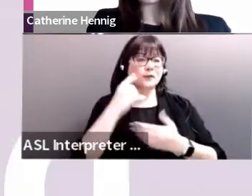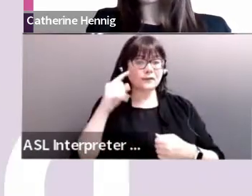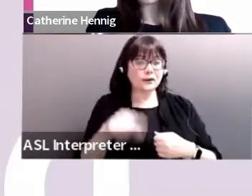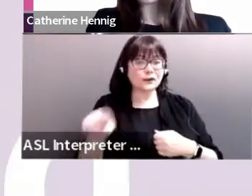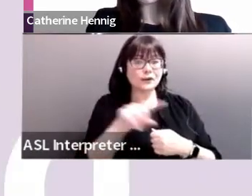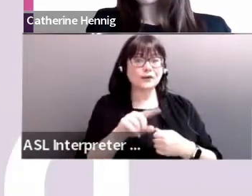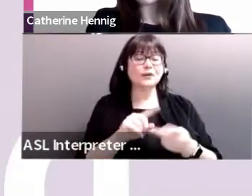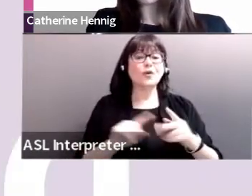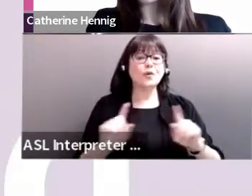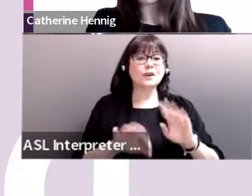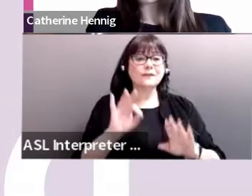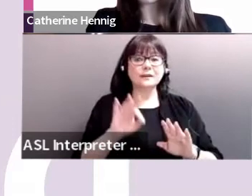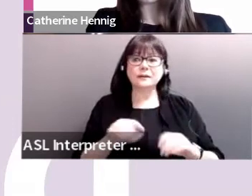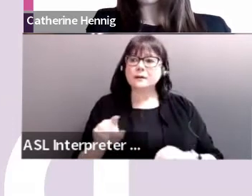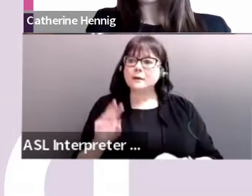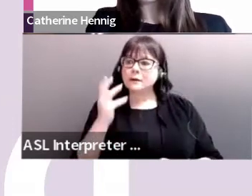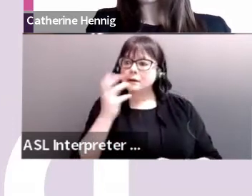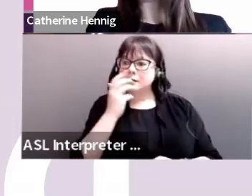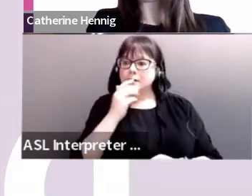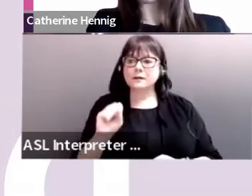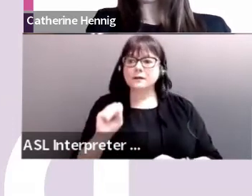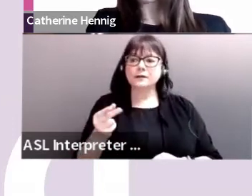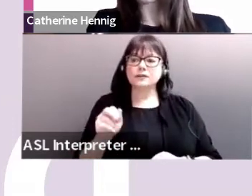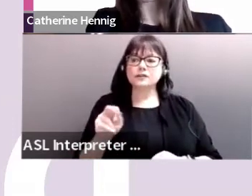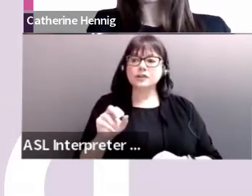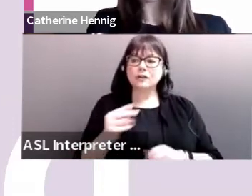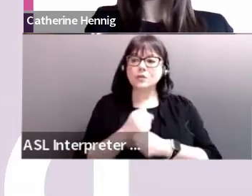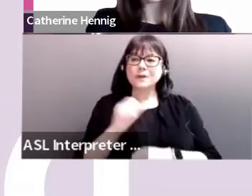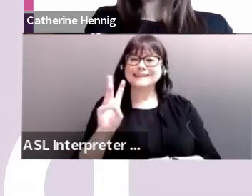Wow, Sharon won $6 million in government funding. Amazing.